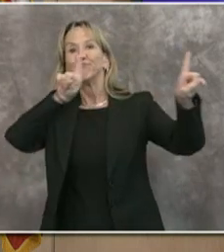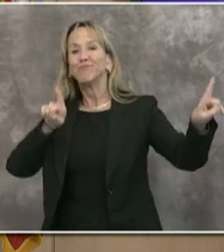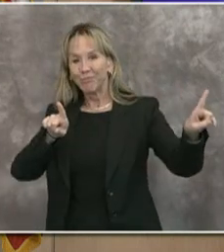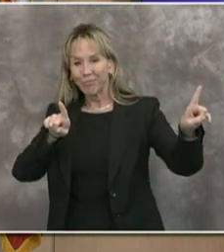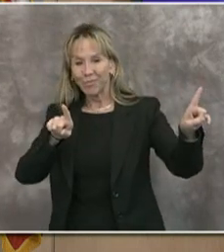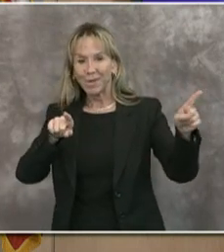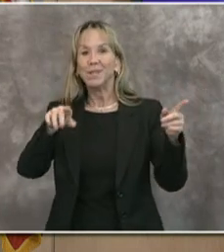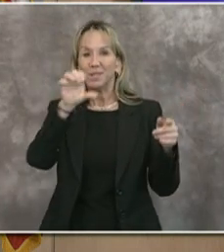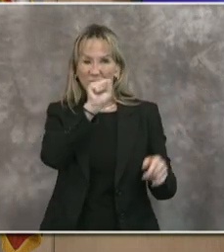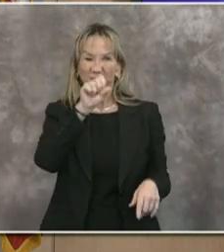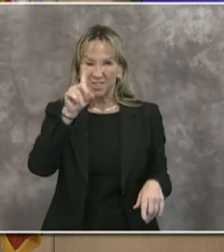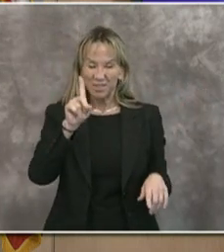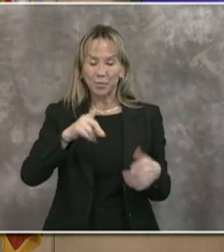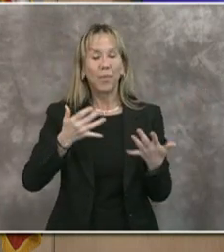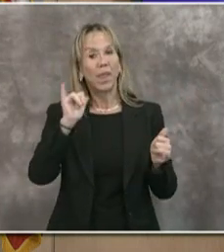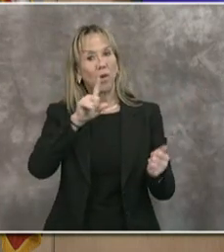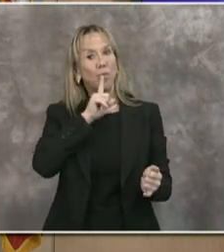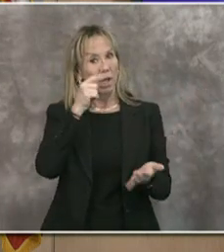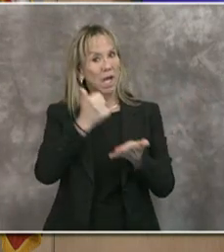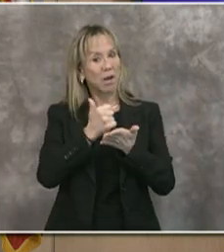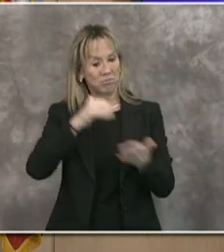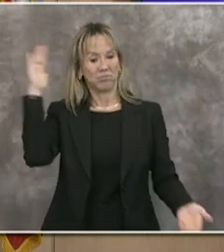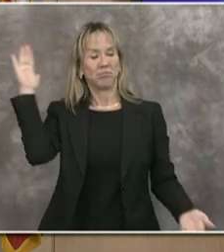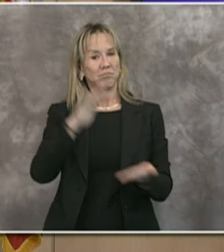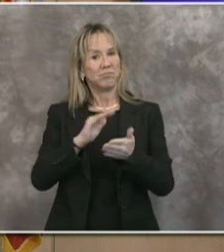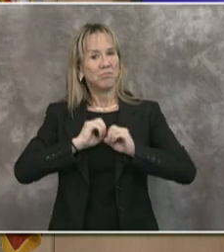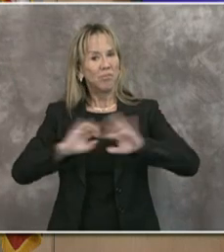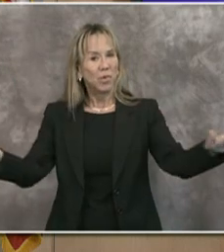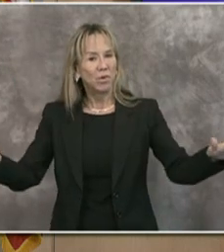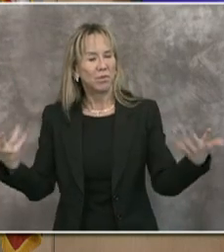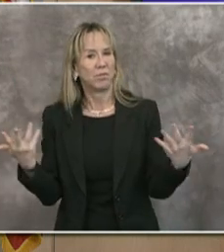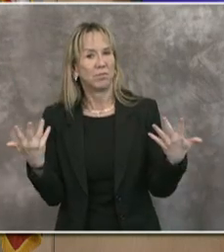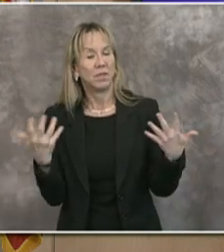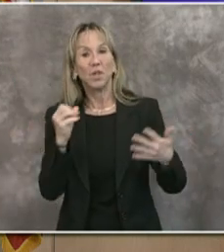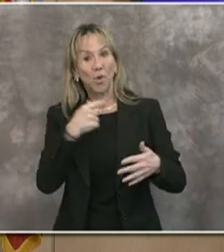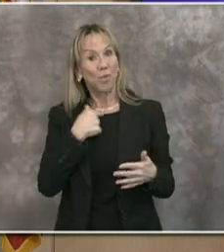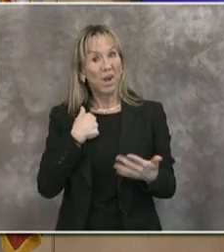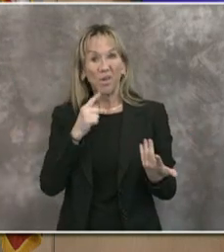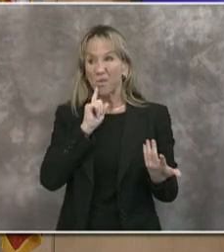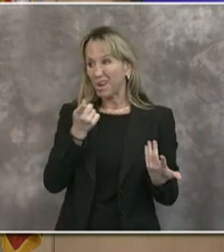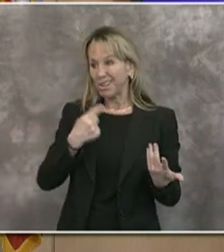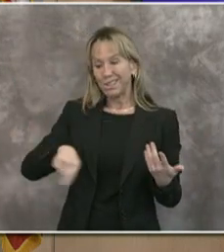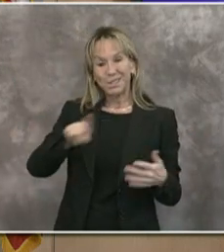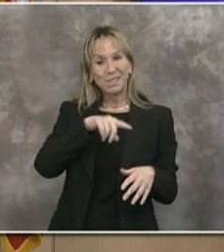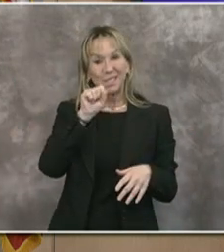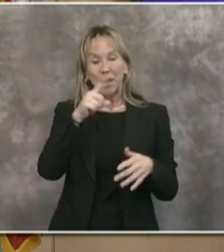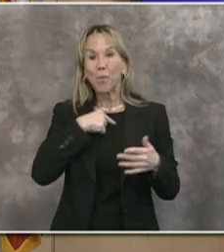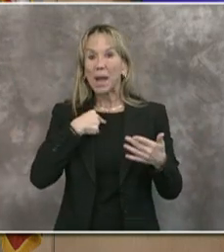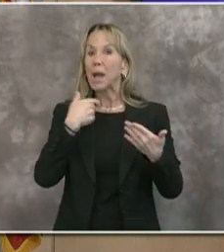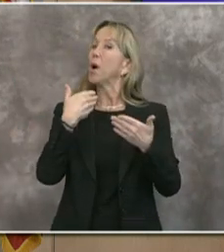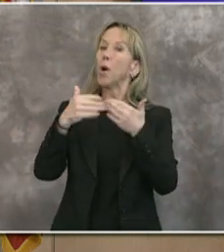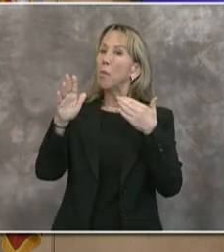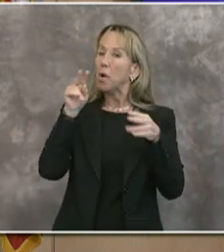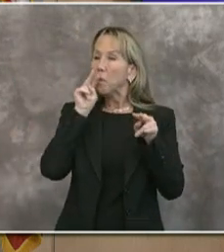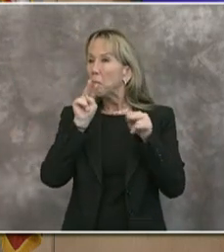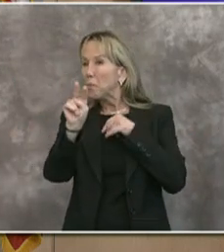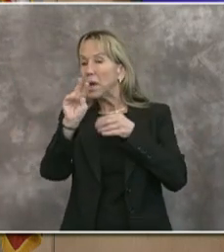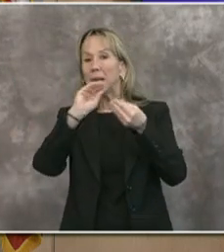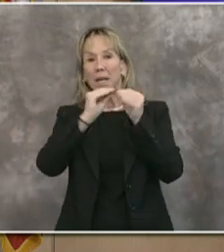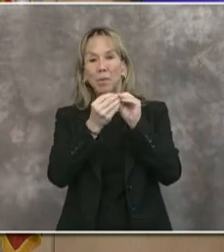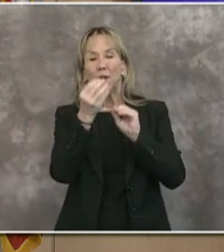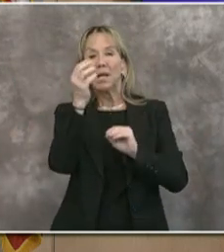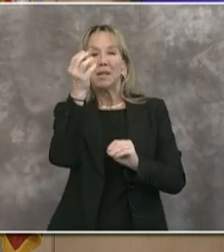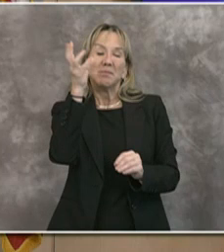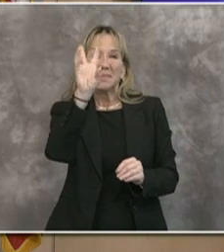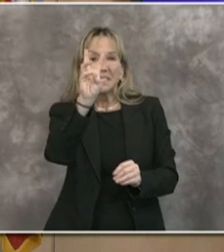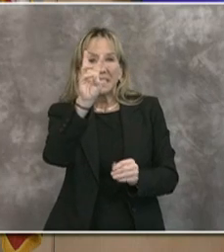has substantially reduced the spread of the disease to the point that we have prevented somewhere between 6,000 and 18,000